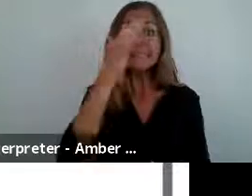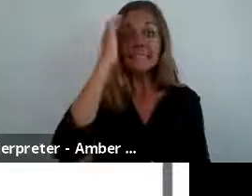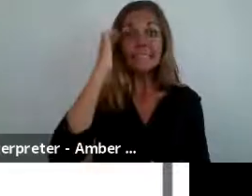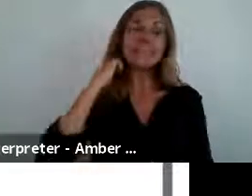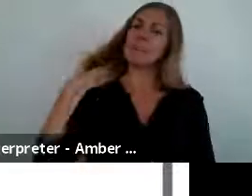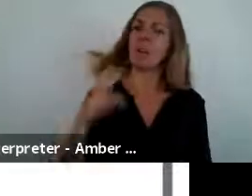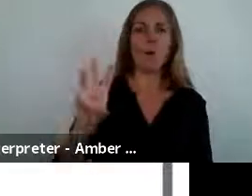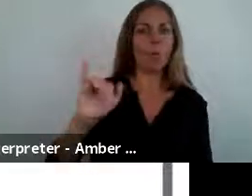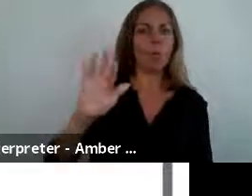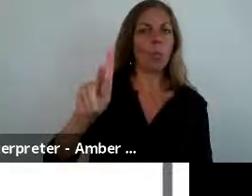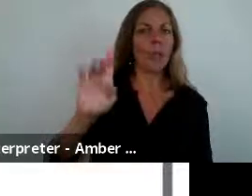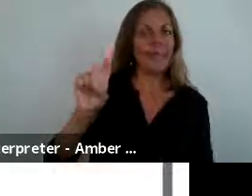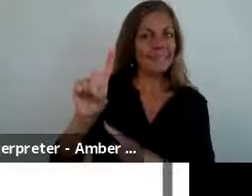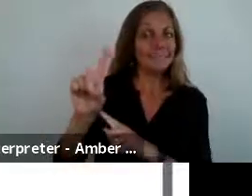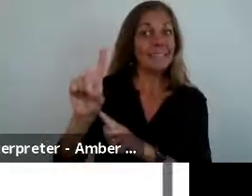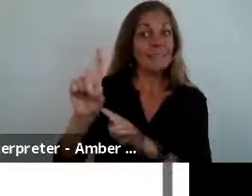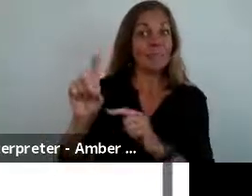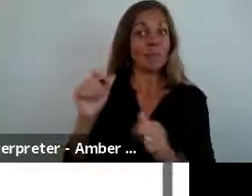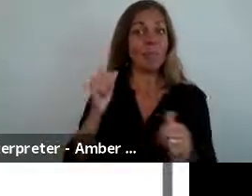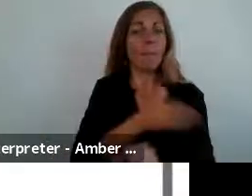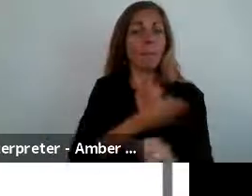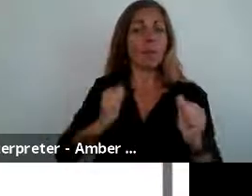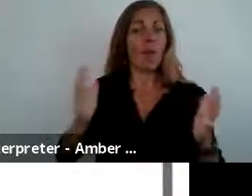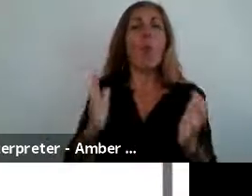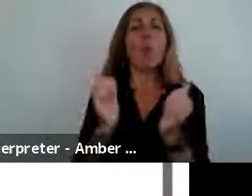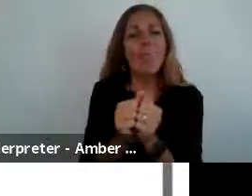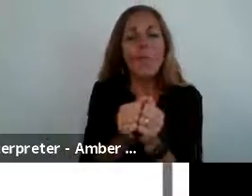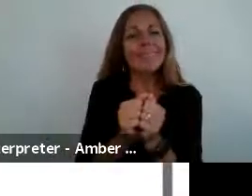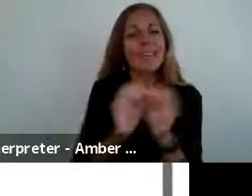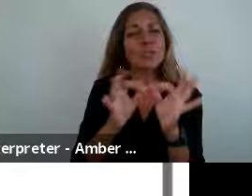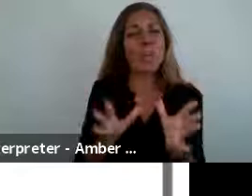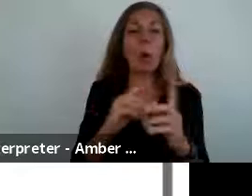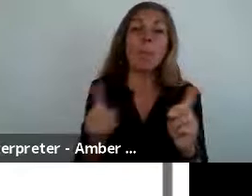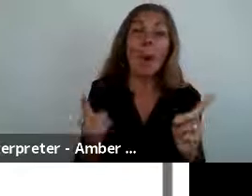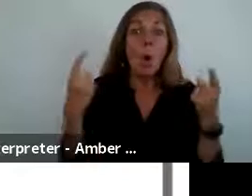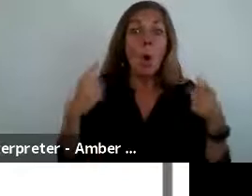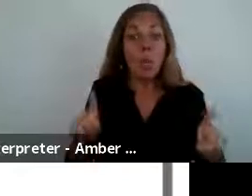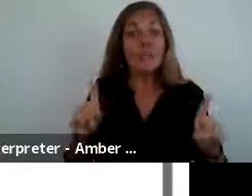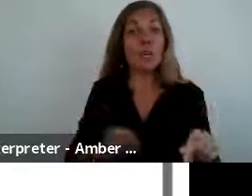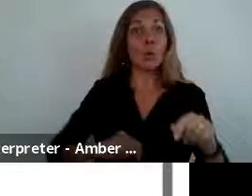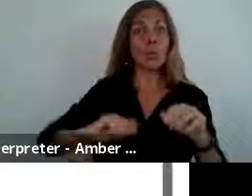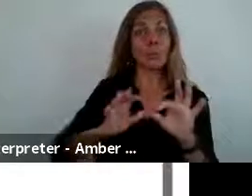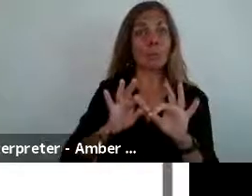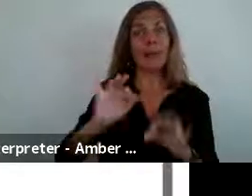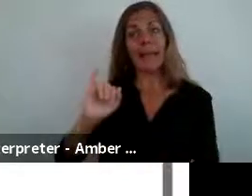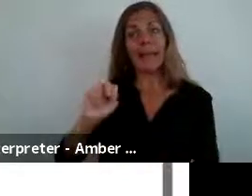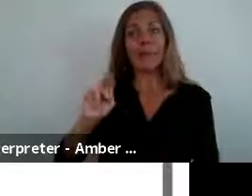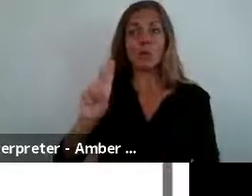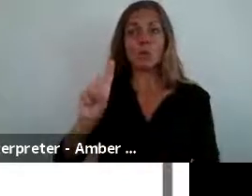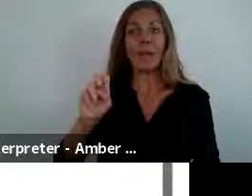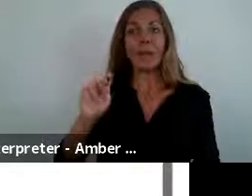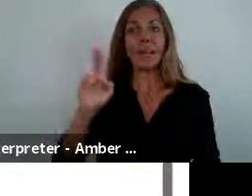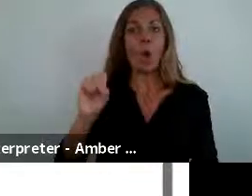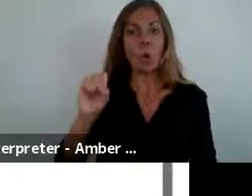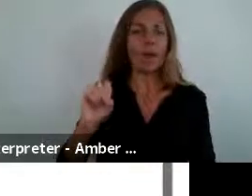Wicked with interpreters, but when you're interpreting things like innuendo and outuendo, you know, it can get